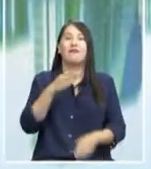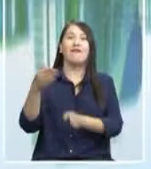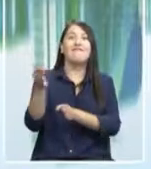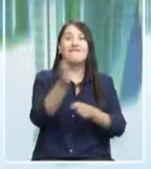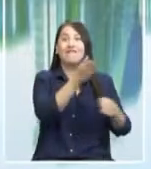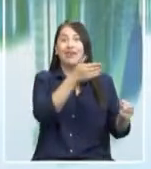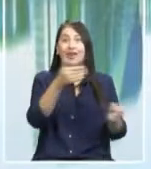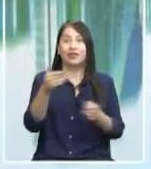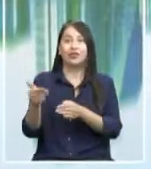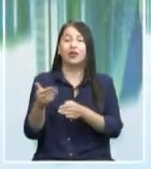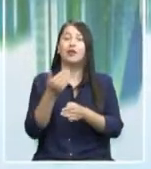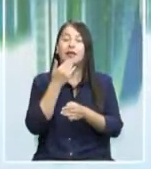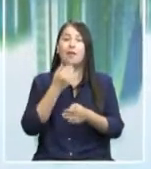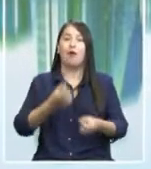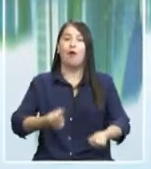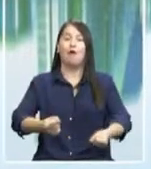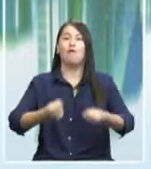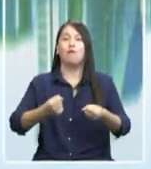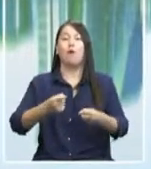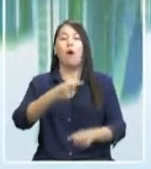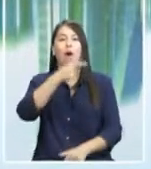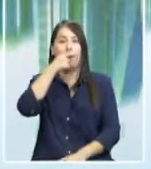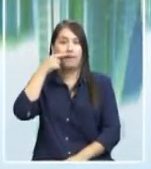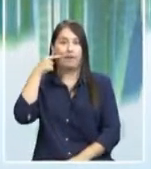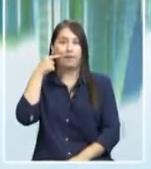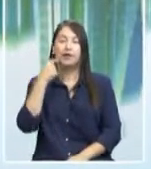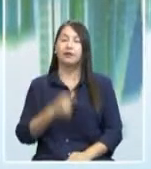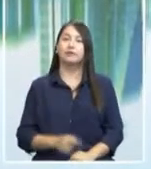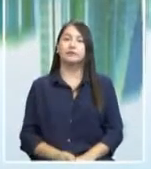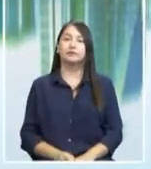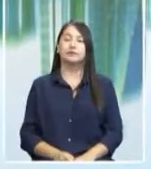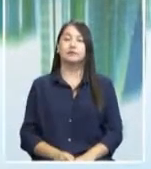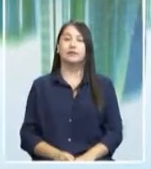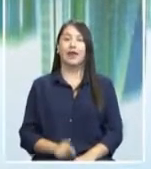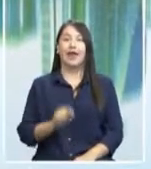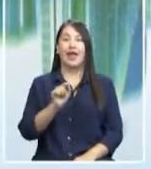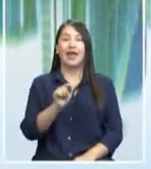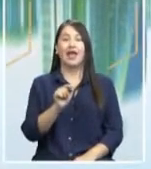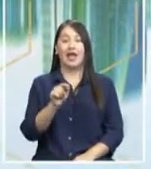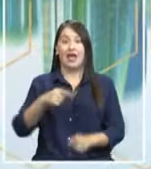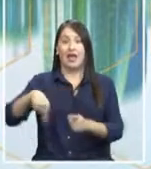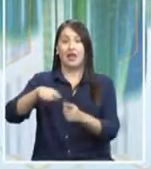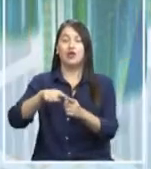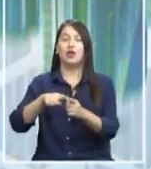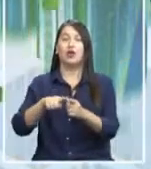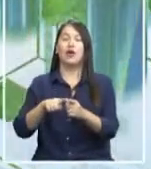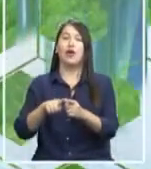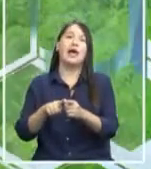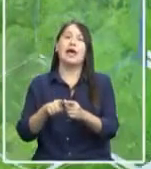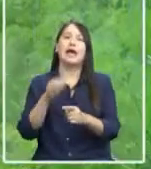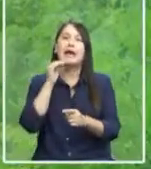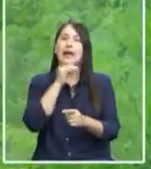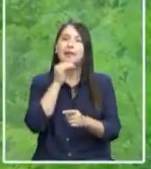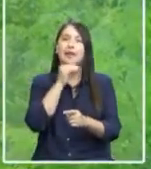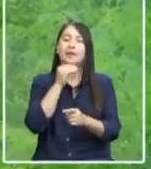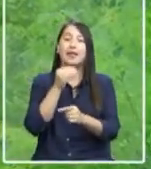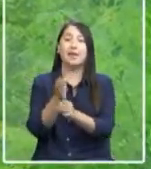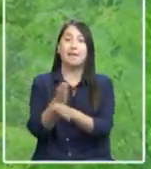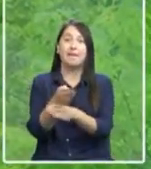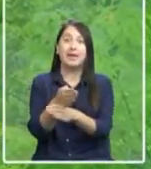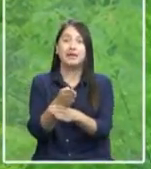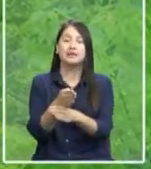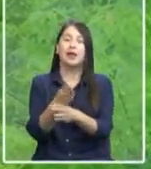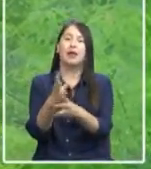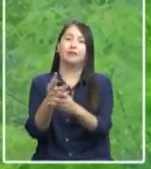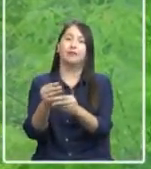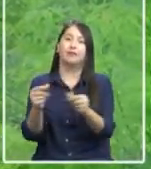fish around the British Isles, and they had to move out to the open seas. And this